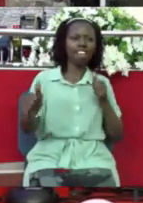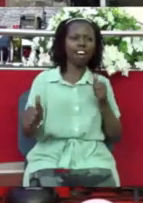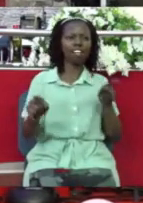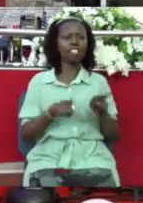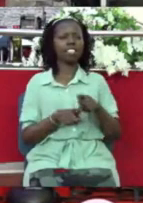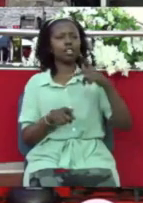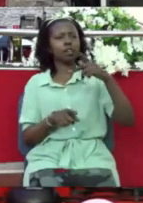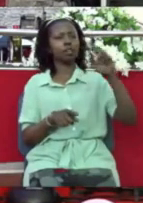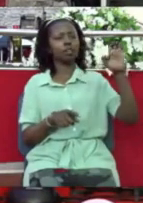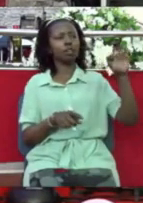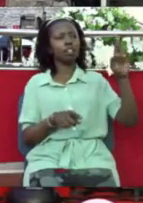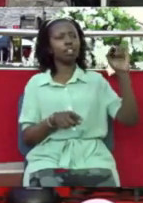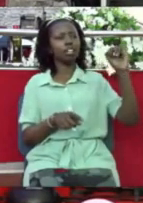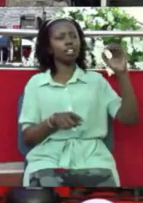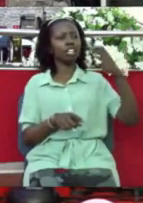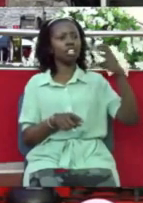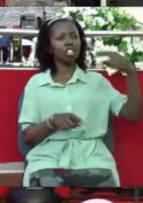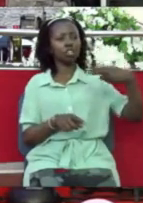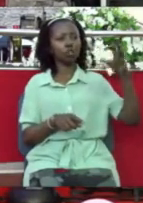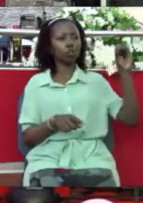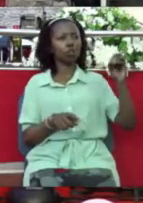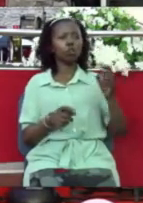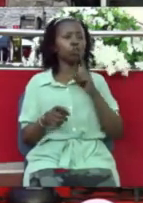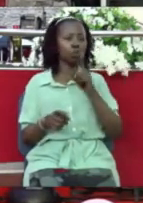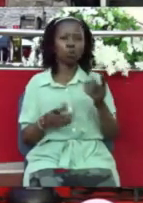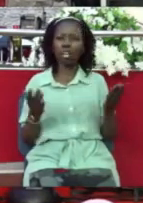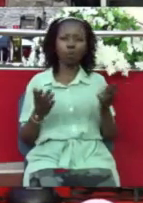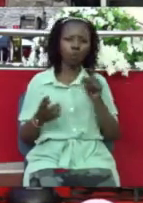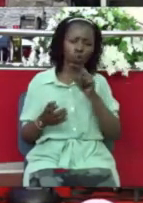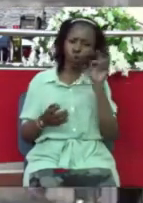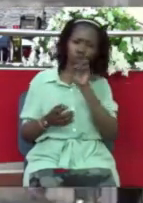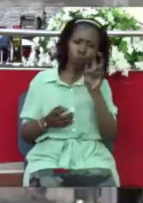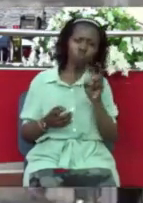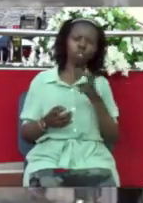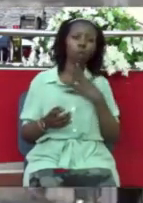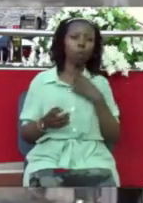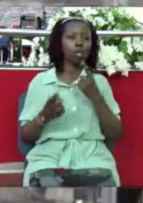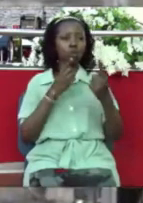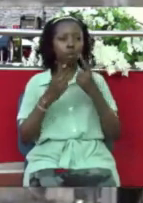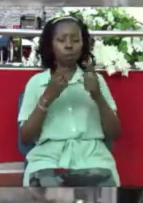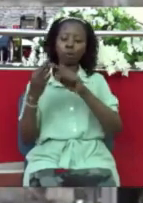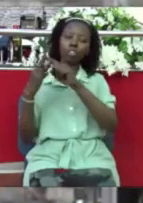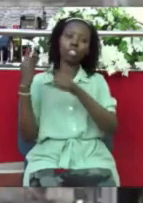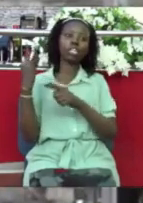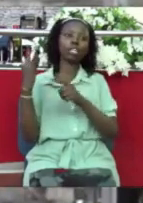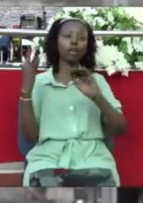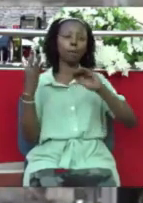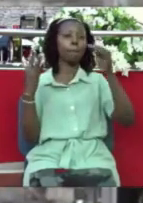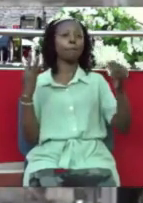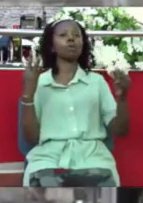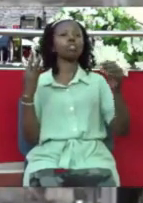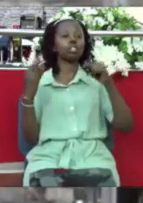Whenever you are watching us, we want to talk about three mountains in